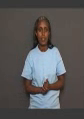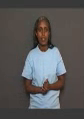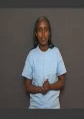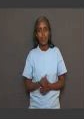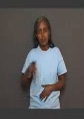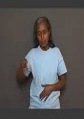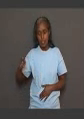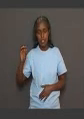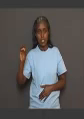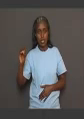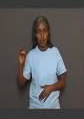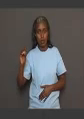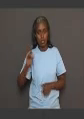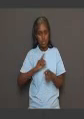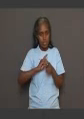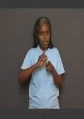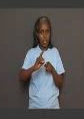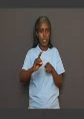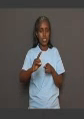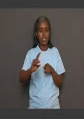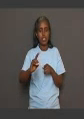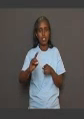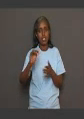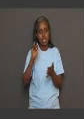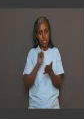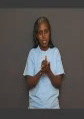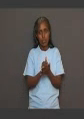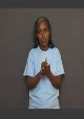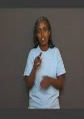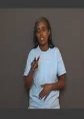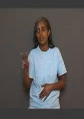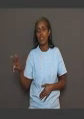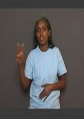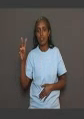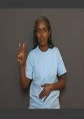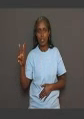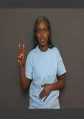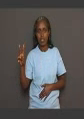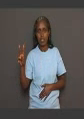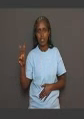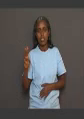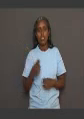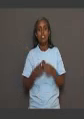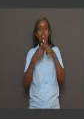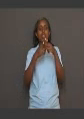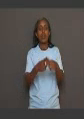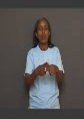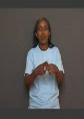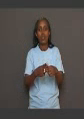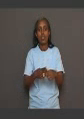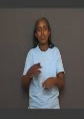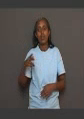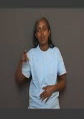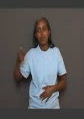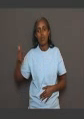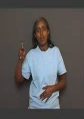P0, whose direction is that of the vector V, is called a